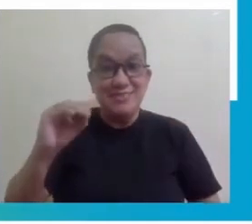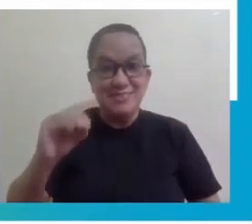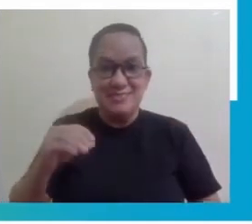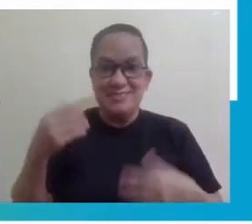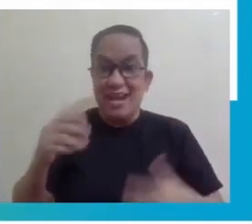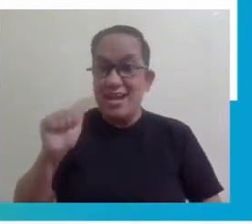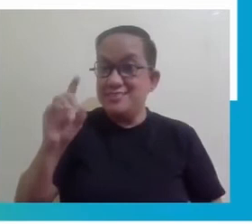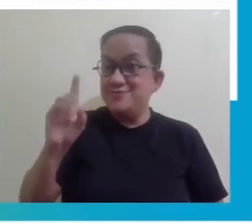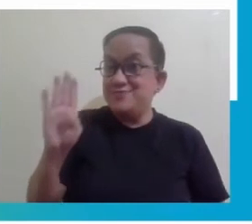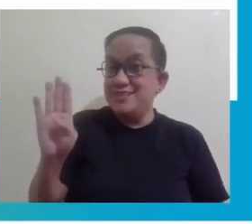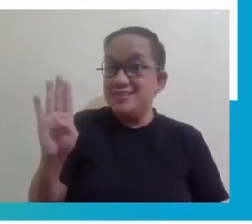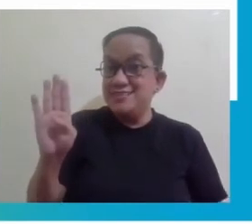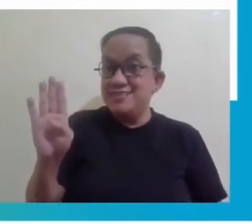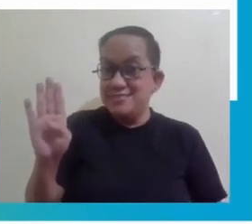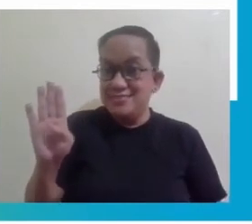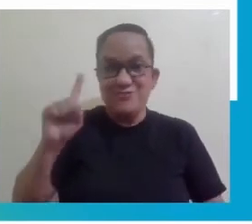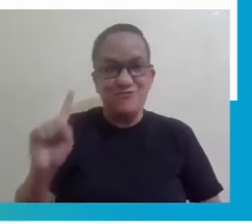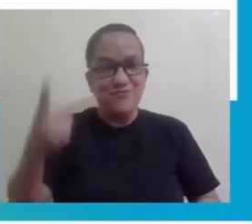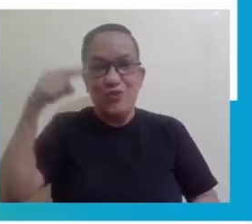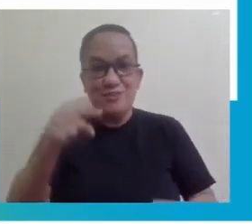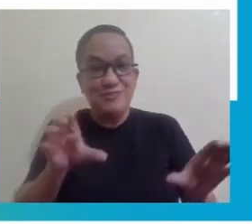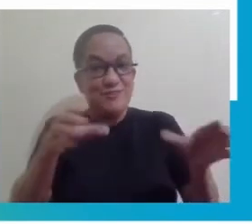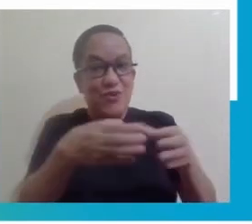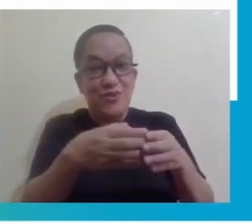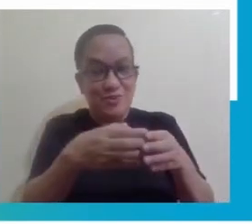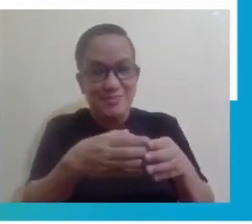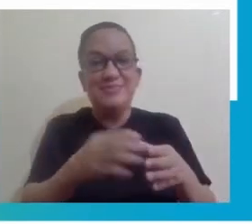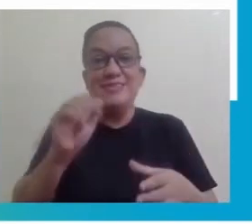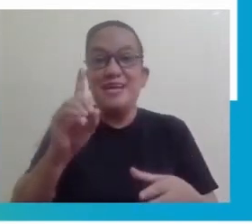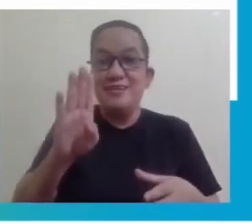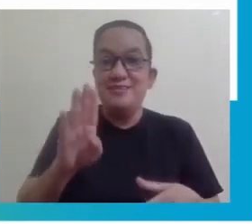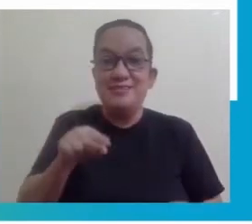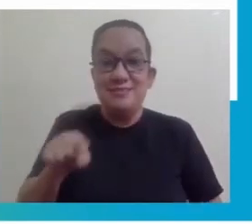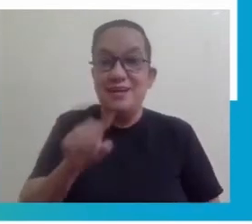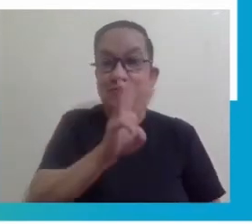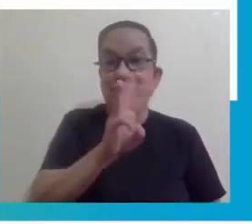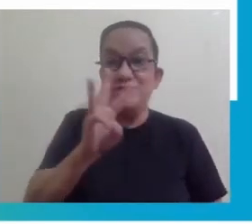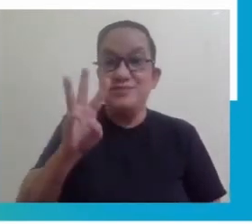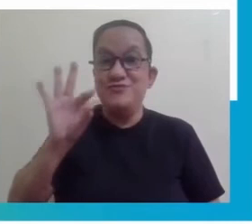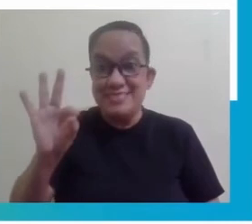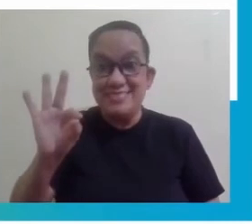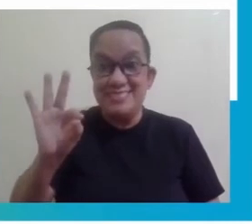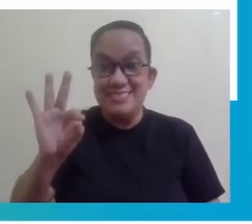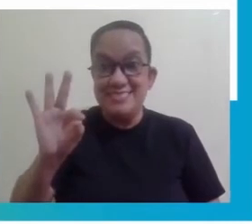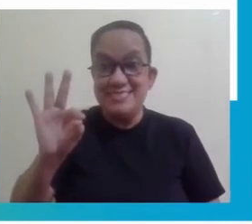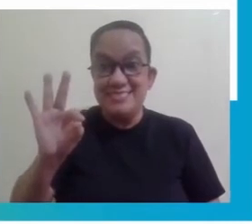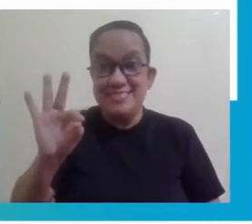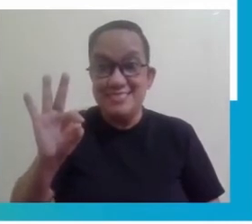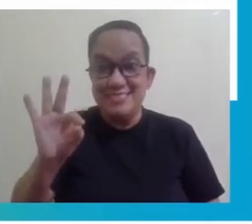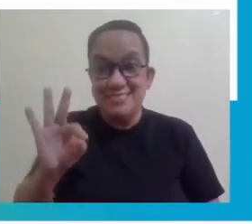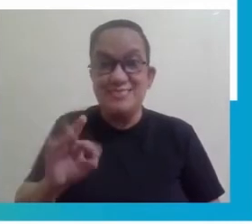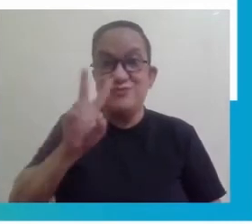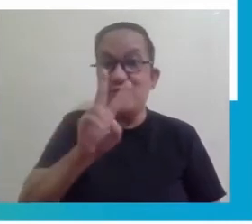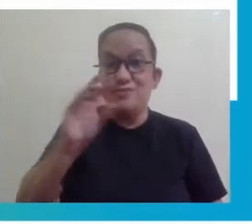said, this year also marks the 20th anniversary of our partnership, under which we've collaborated in areas ranging